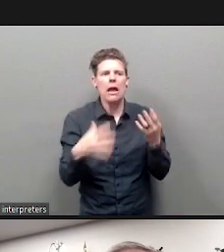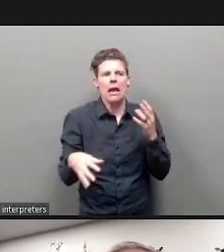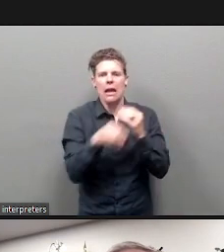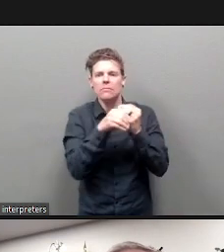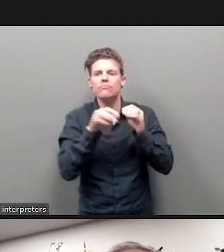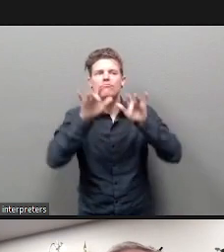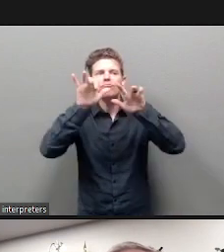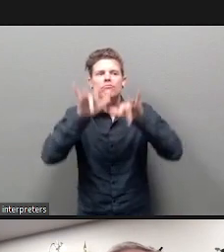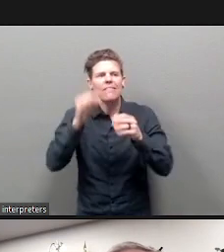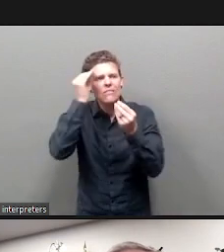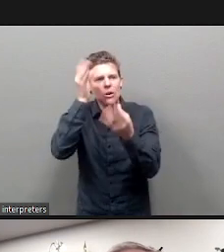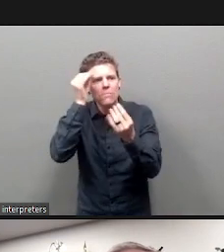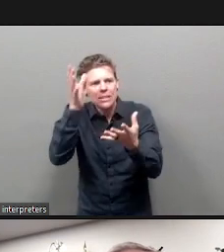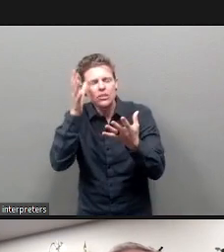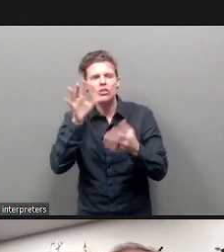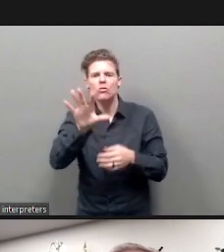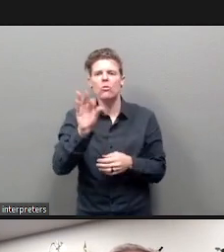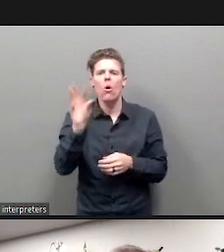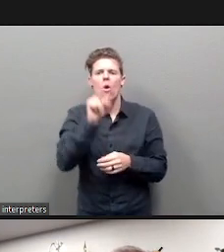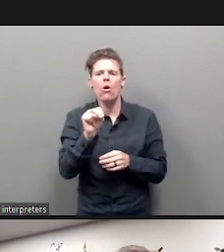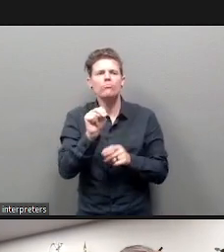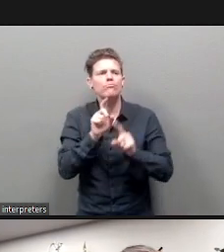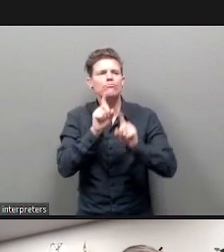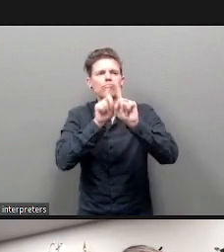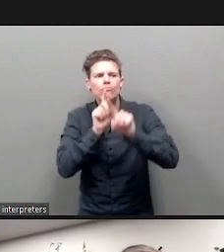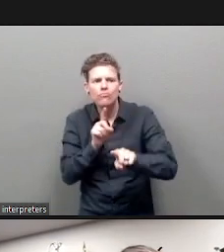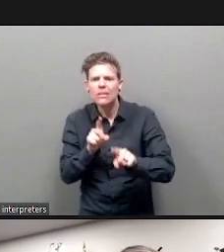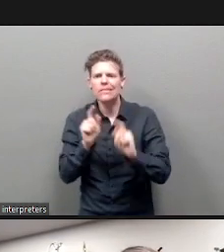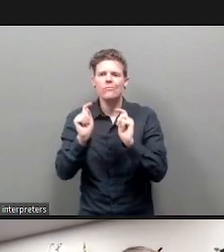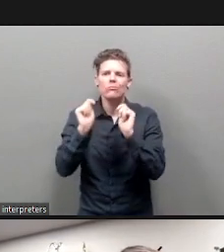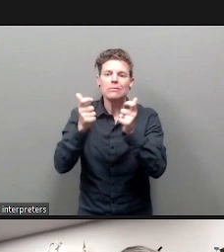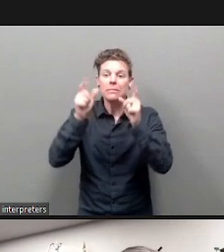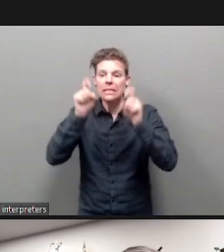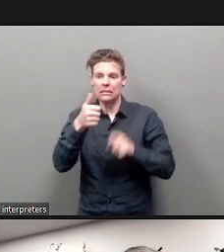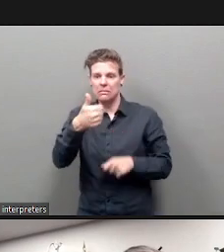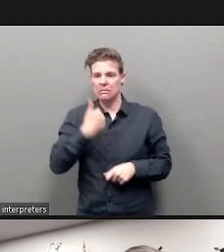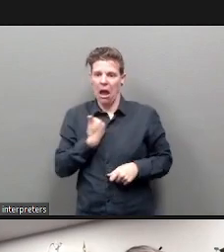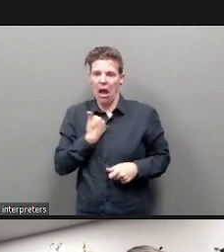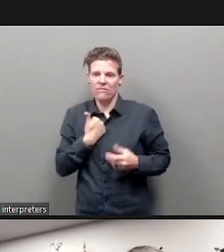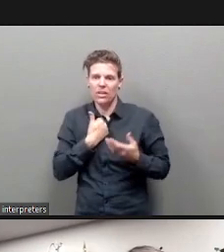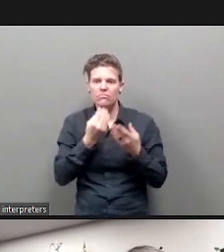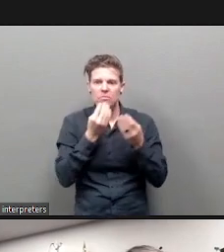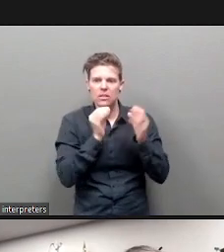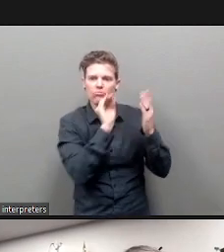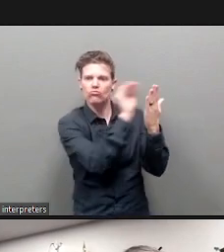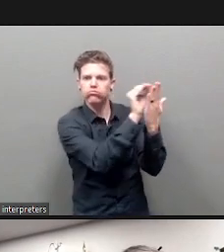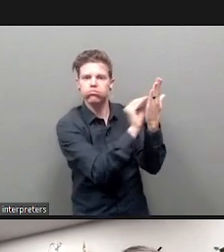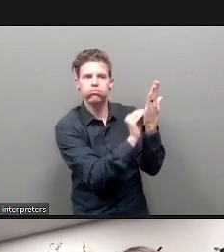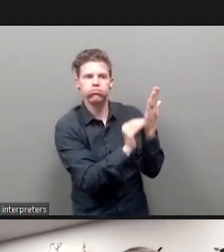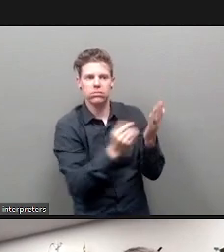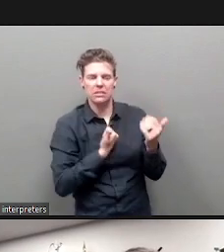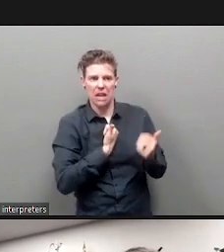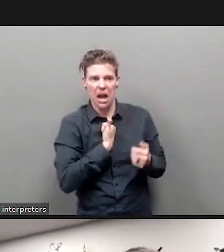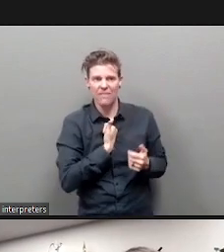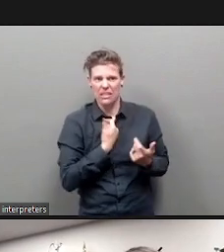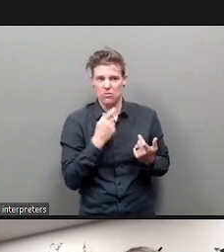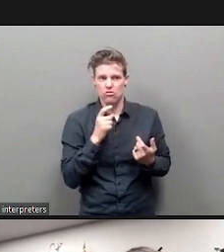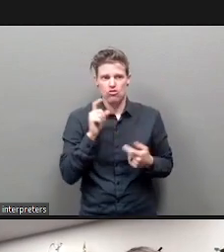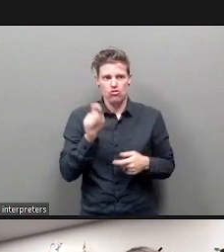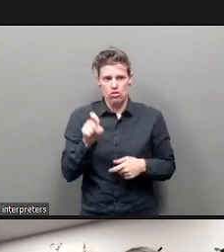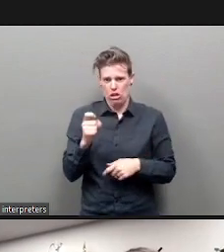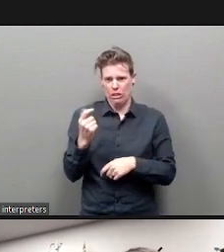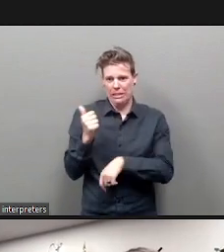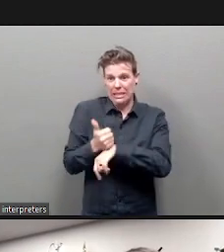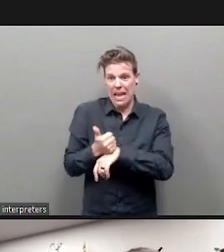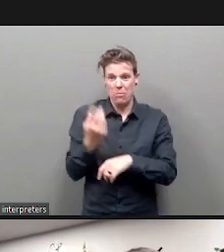antigen test data into the system. They were supposed to have done that by Wednesday, which